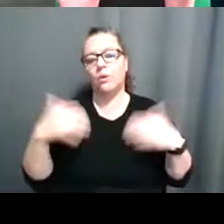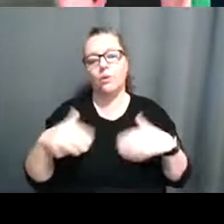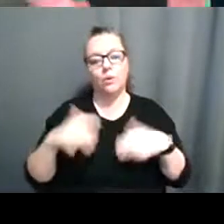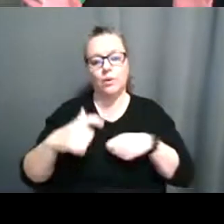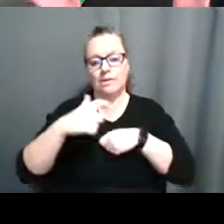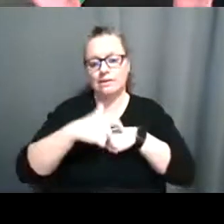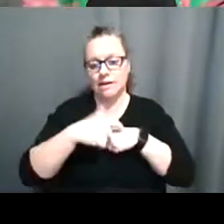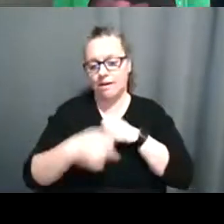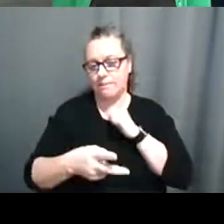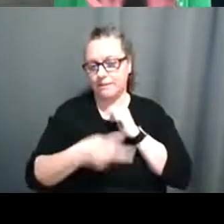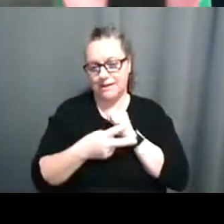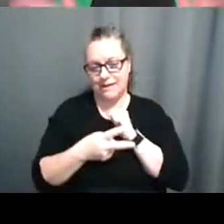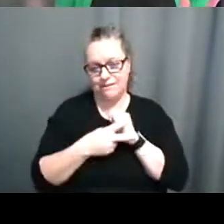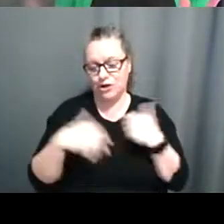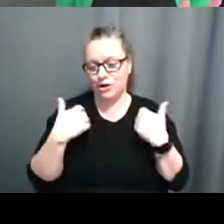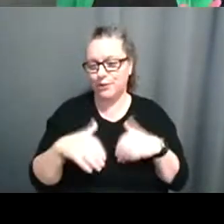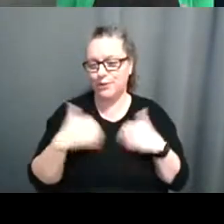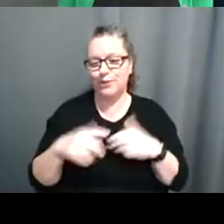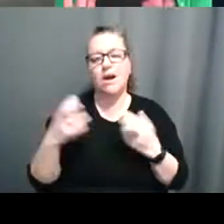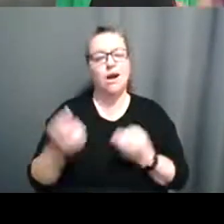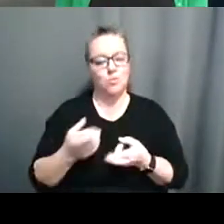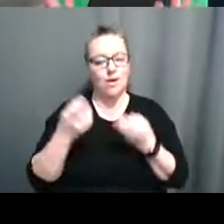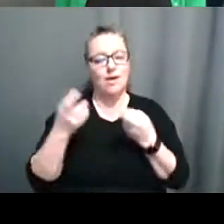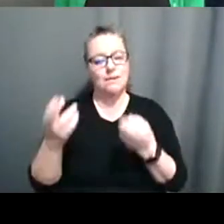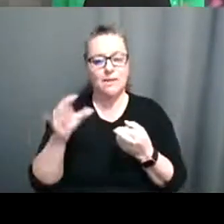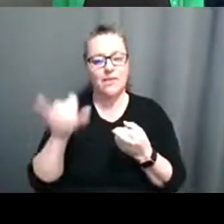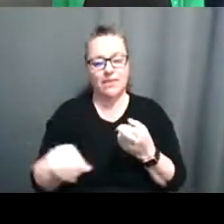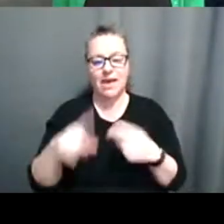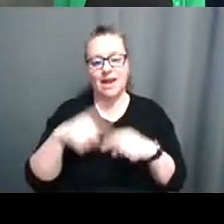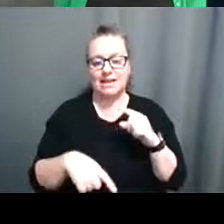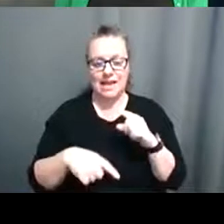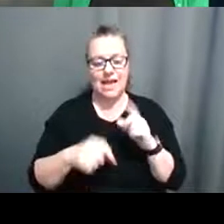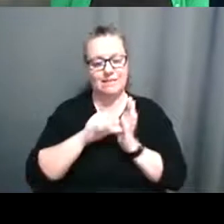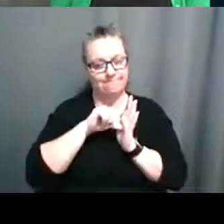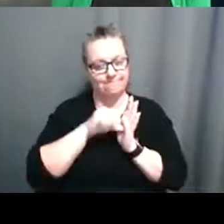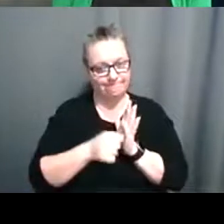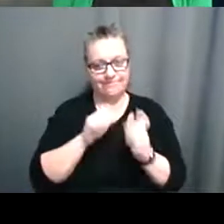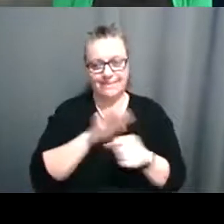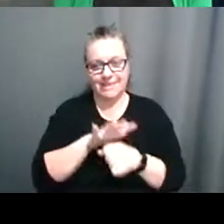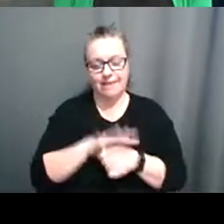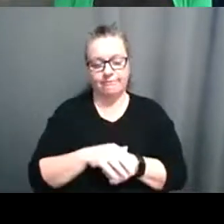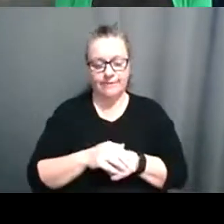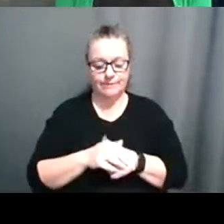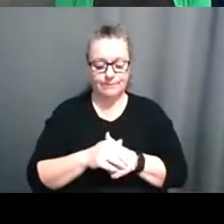and I highly recommend it. I can't emphasize that enough.